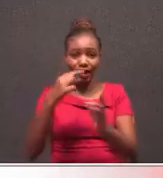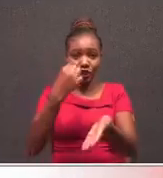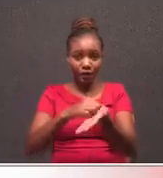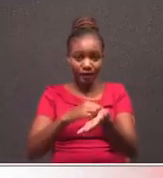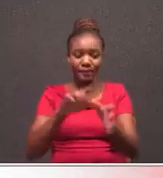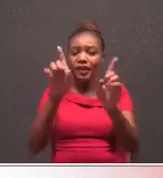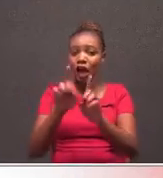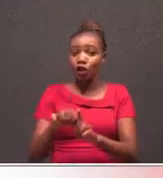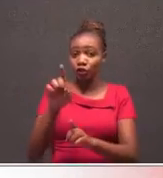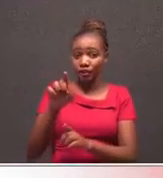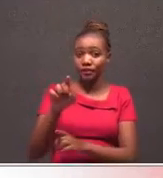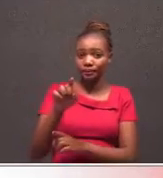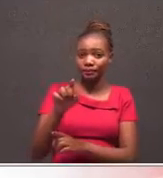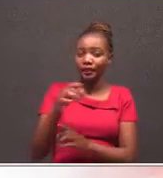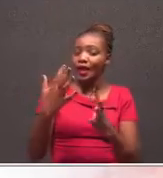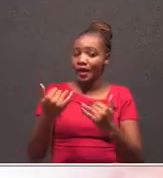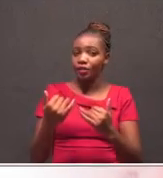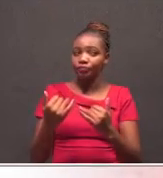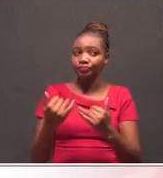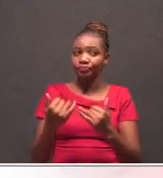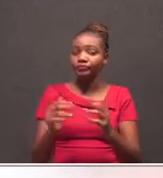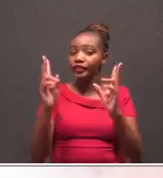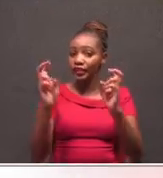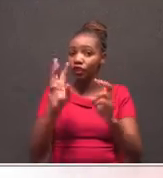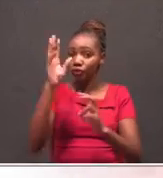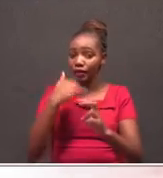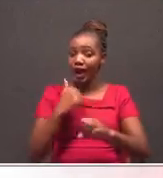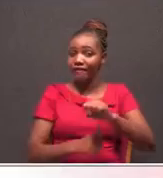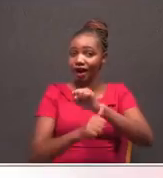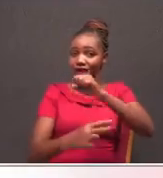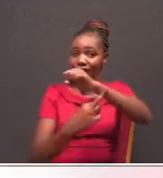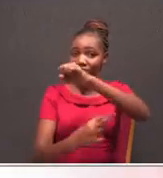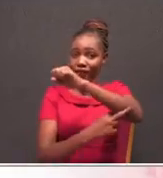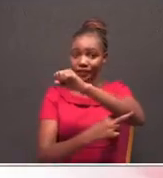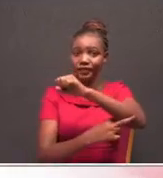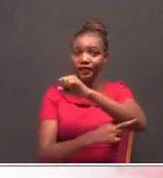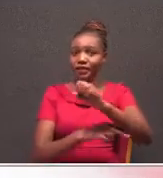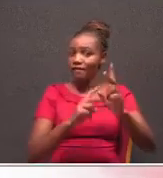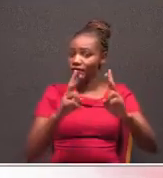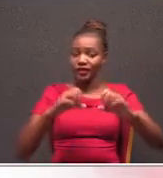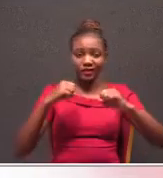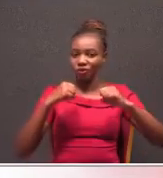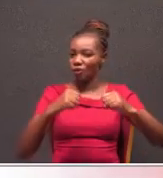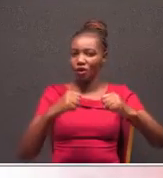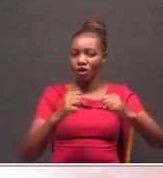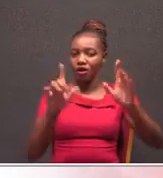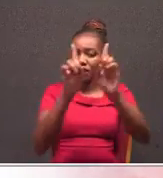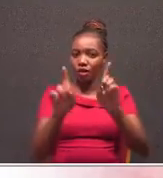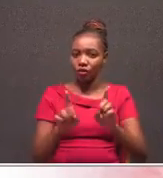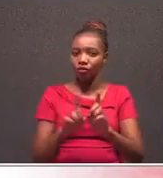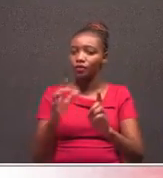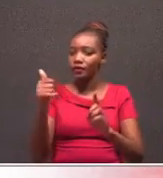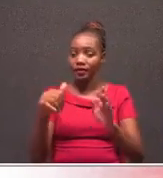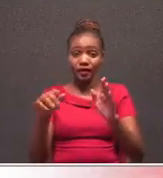And because of that, the current that is going to be felt right under the bridge is going to be extremely severe. And this